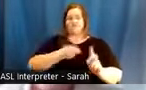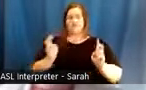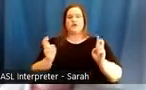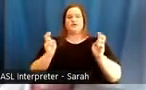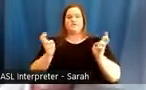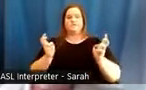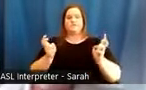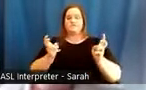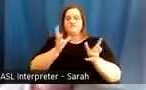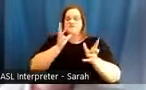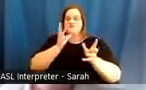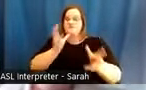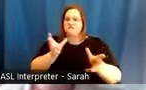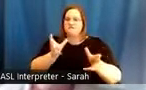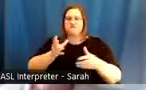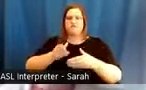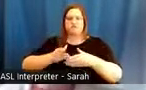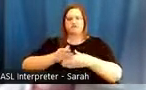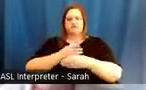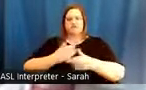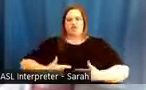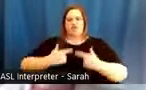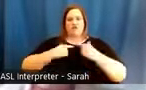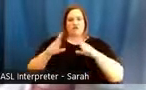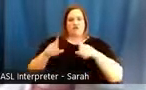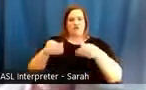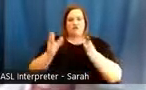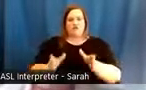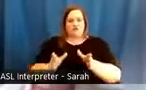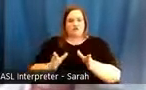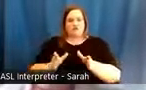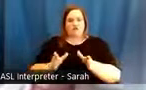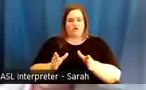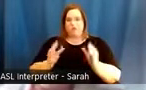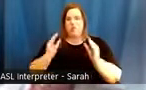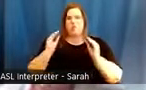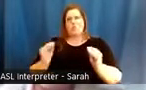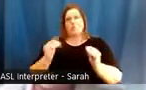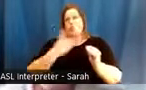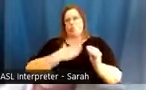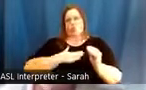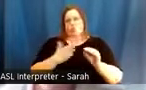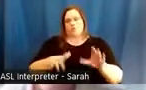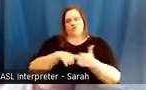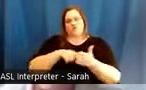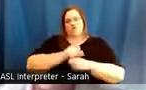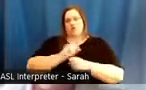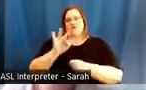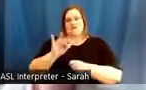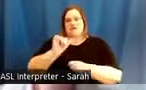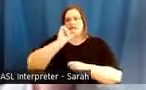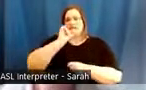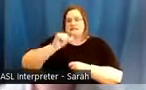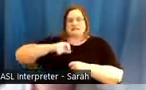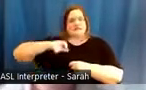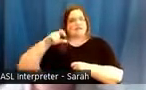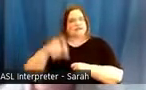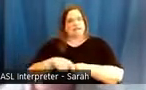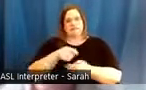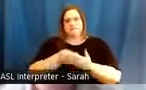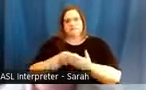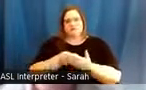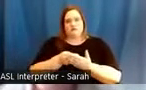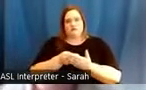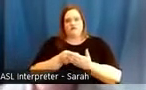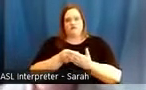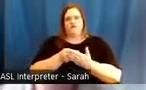hated being a shared living provider and that no one would do this job if they didn't desperately need the money. What